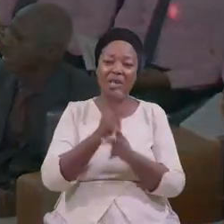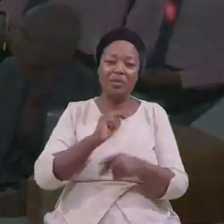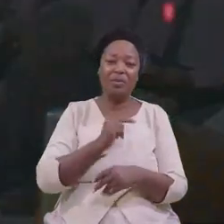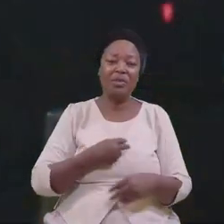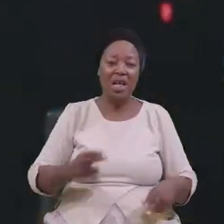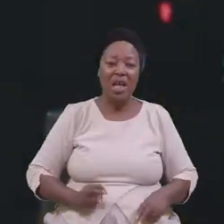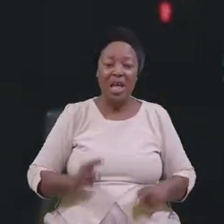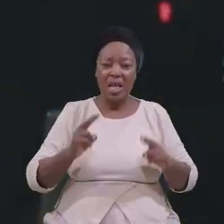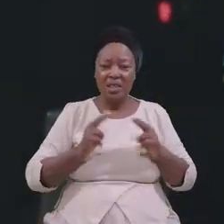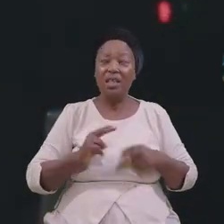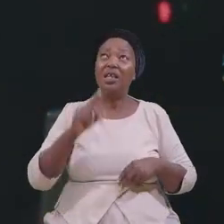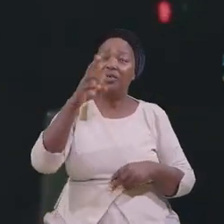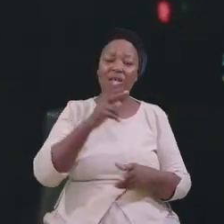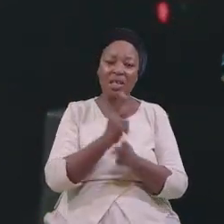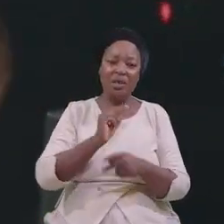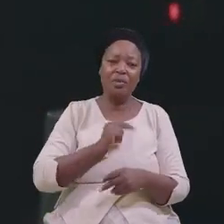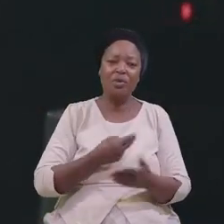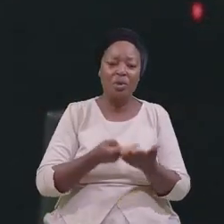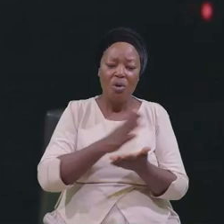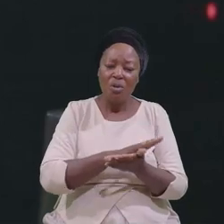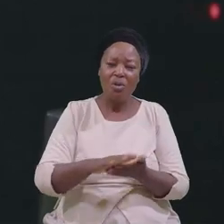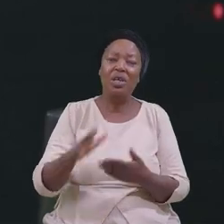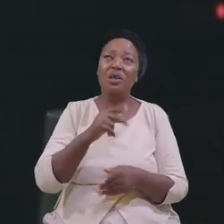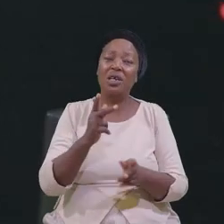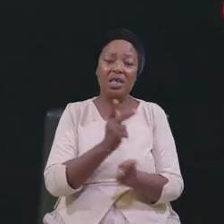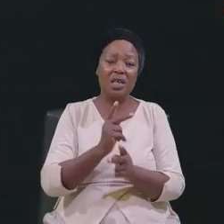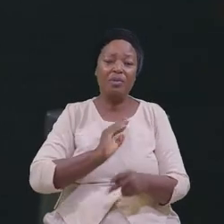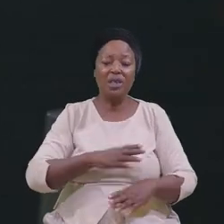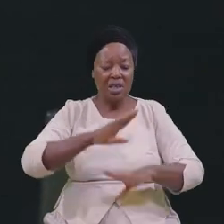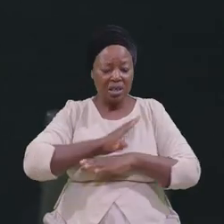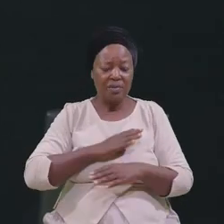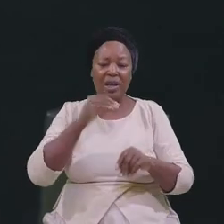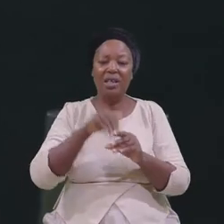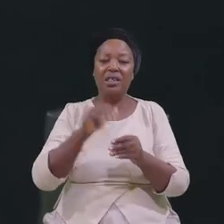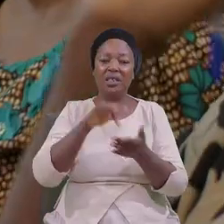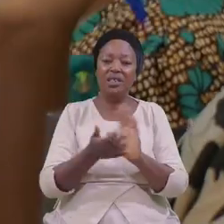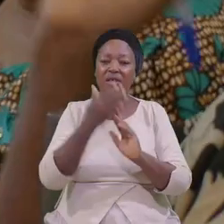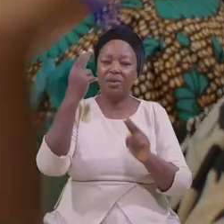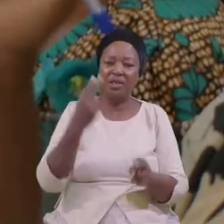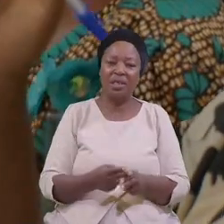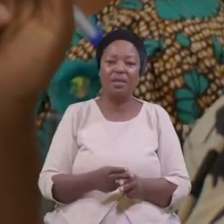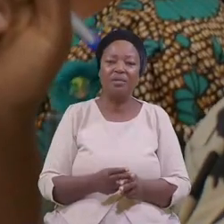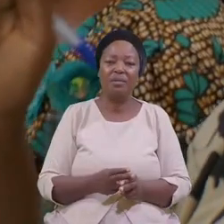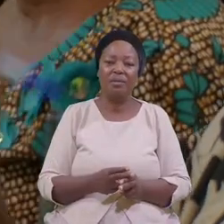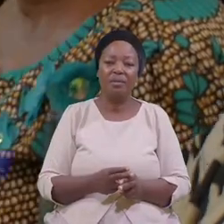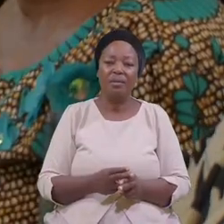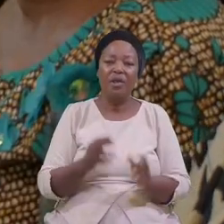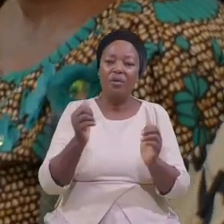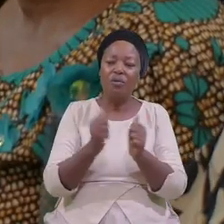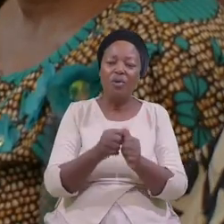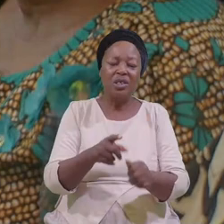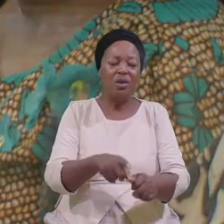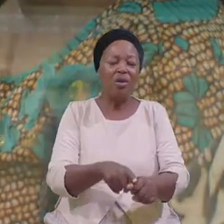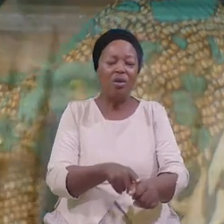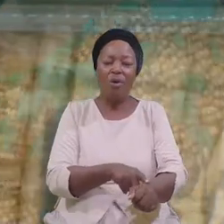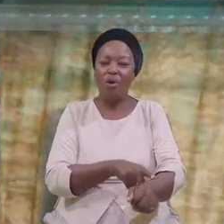He'll keep us holy. He'll keep us protected in Jesus' name. With